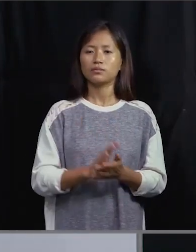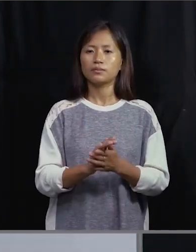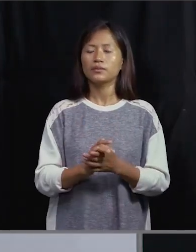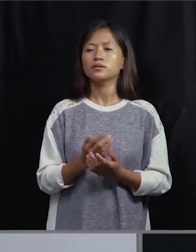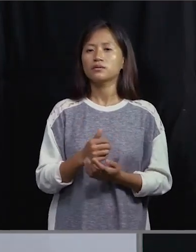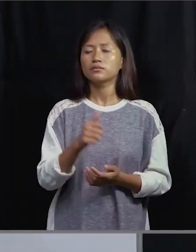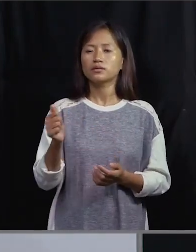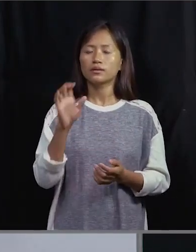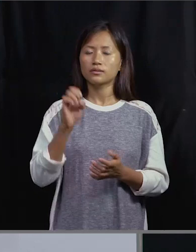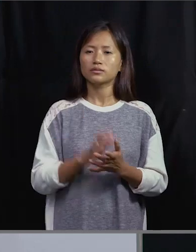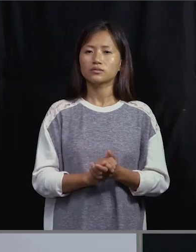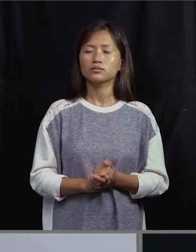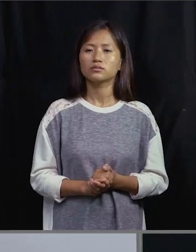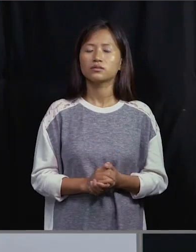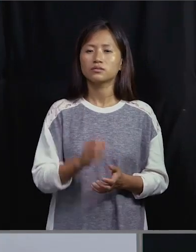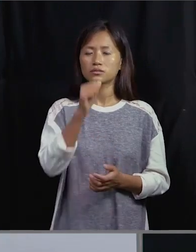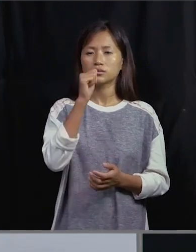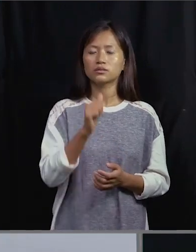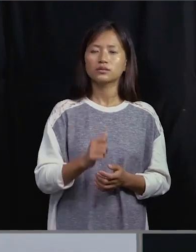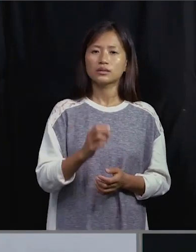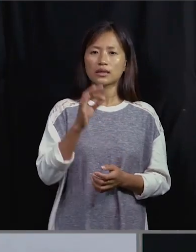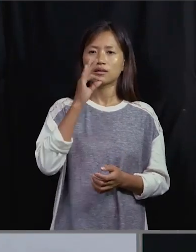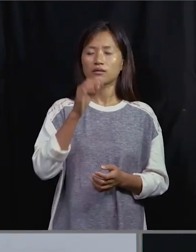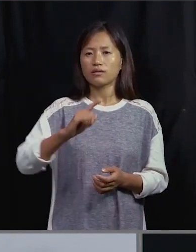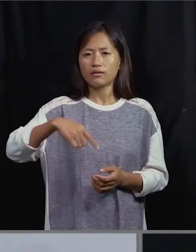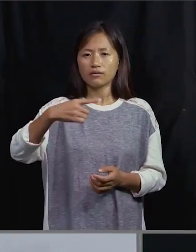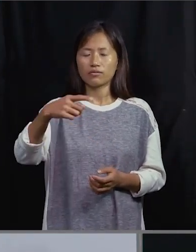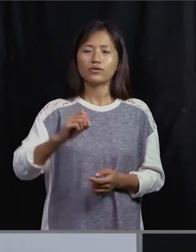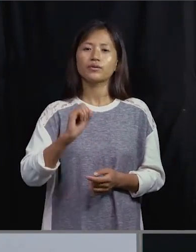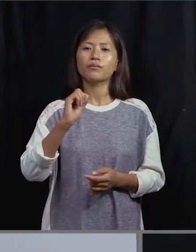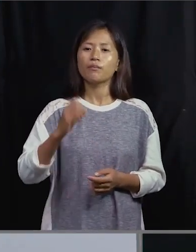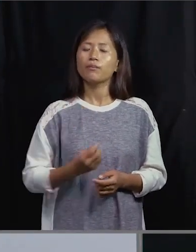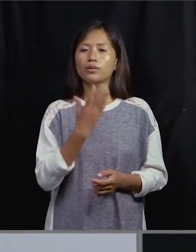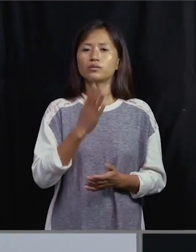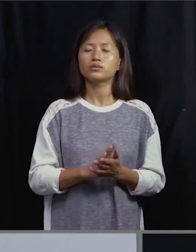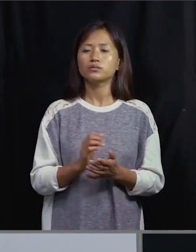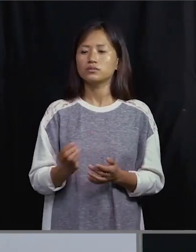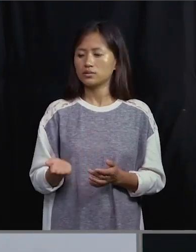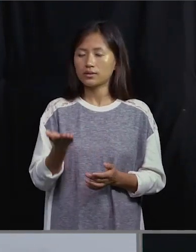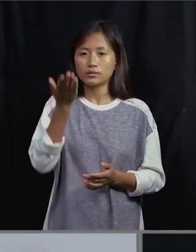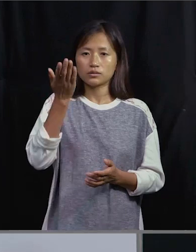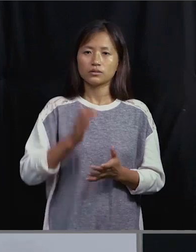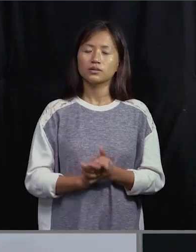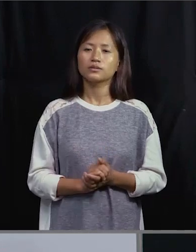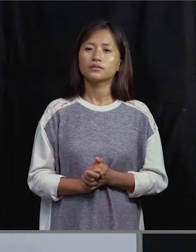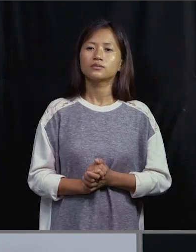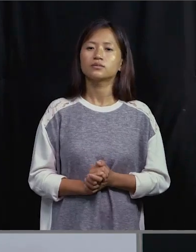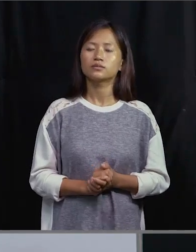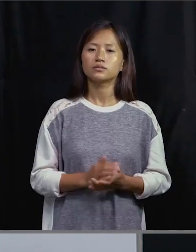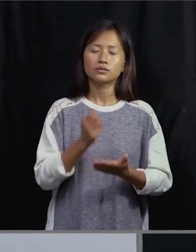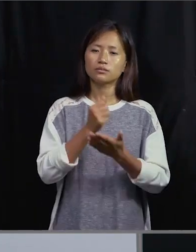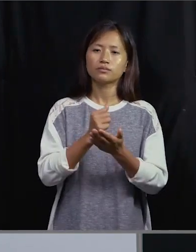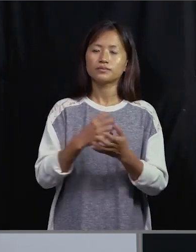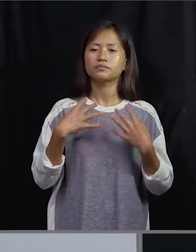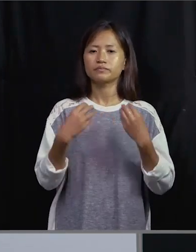you are drinking teas every morning, but because your income is increasing, Now you are not demanding this good